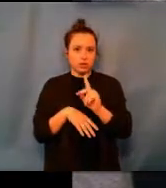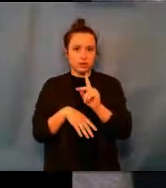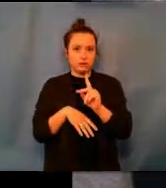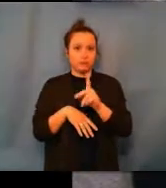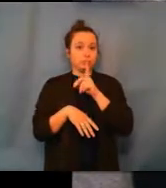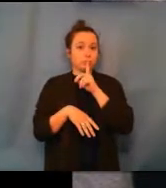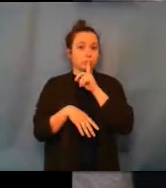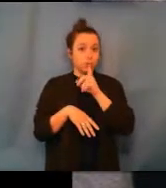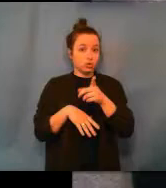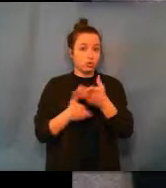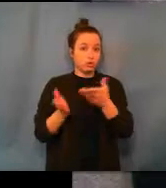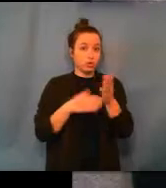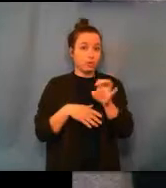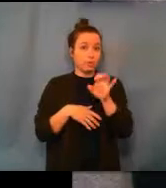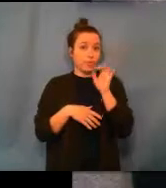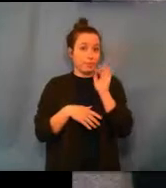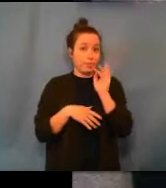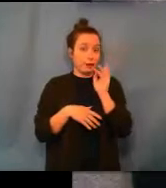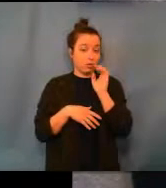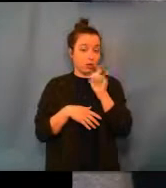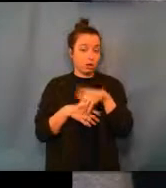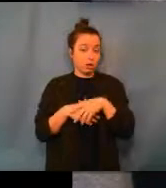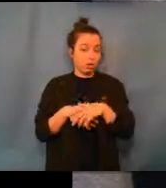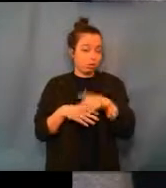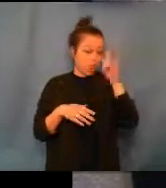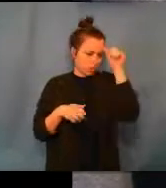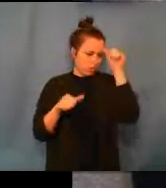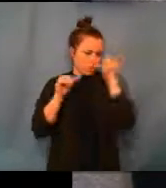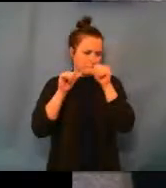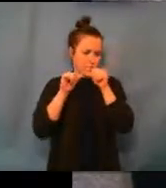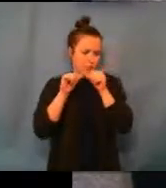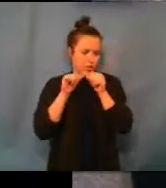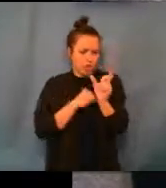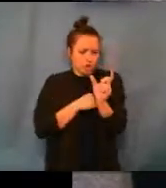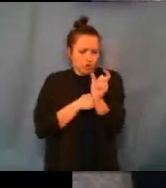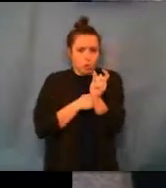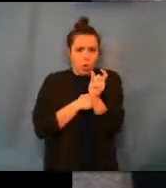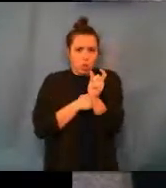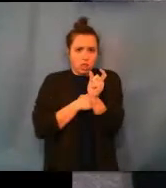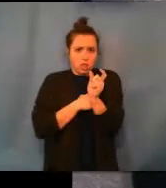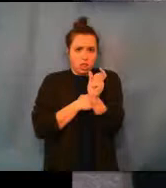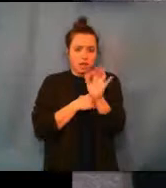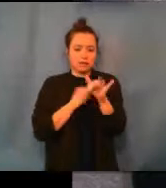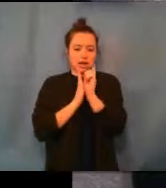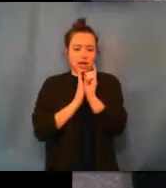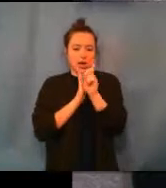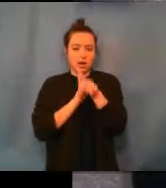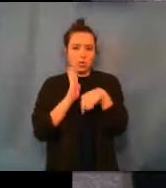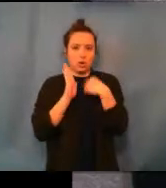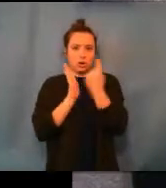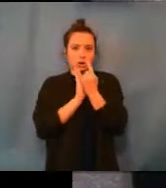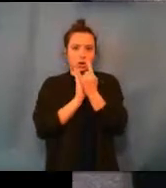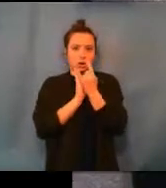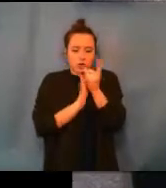you hold on to it because I want to see it when you come back. Remember that our shorthand is the hour. So